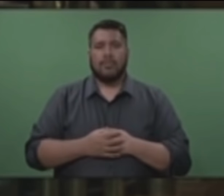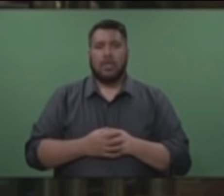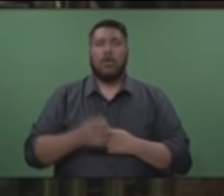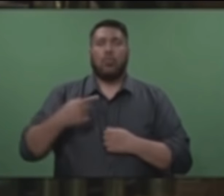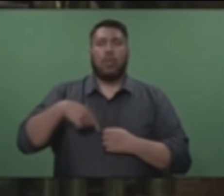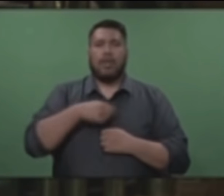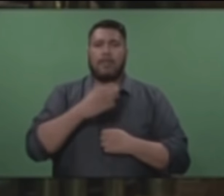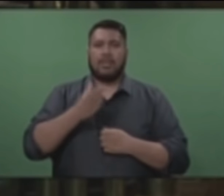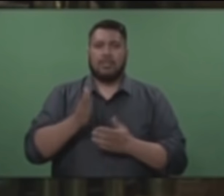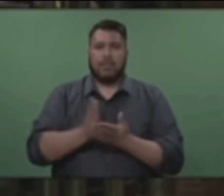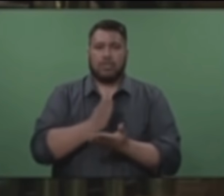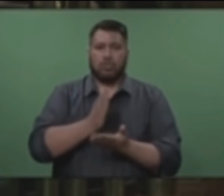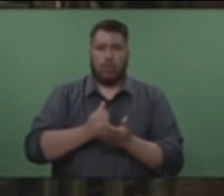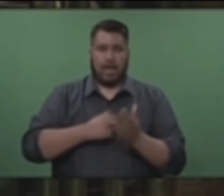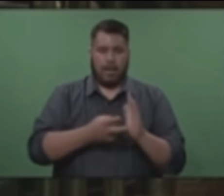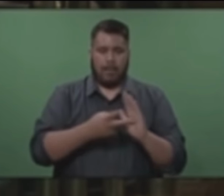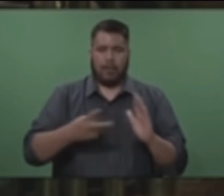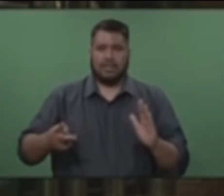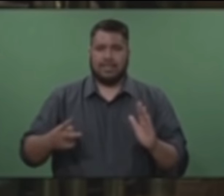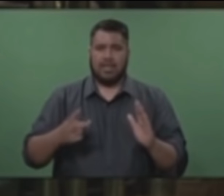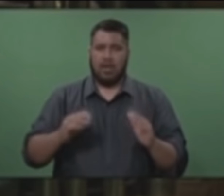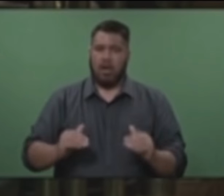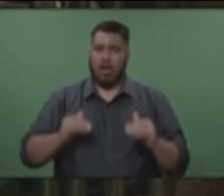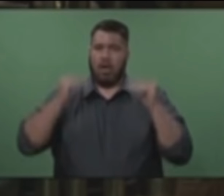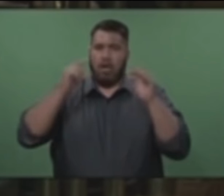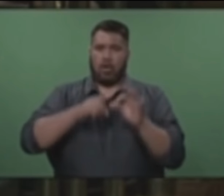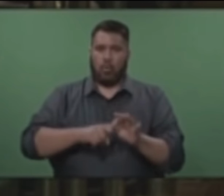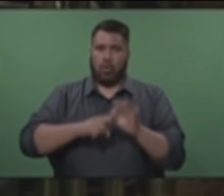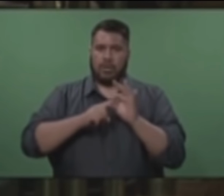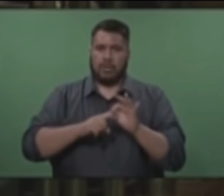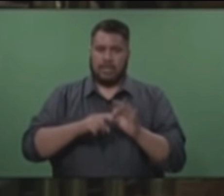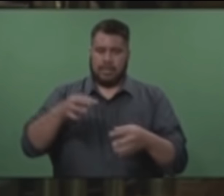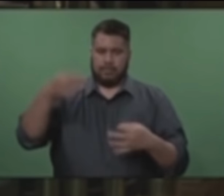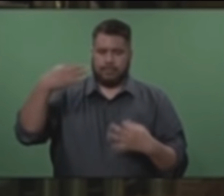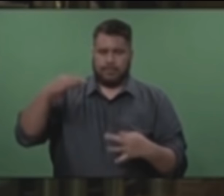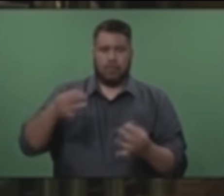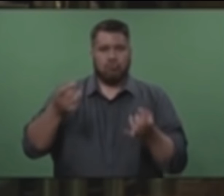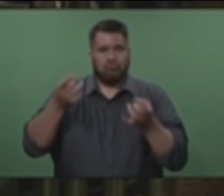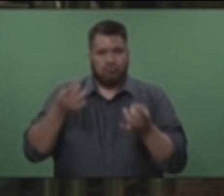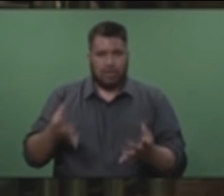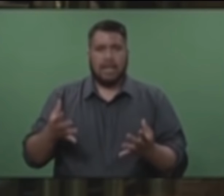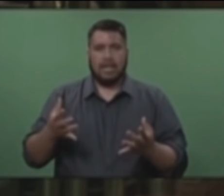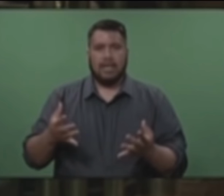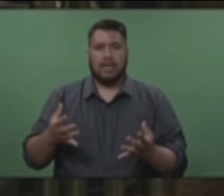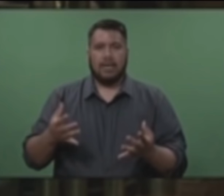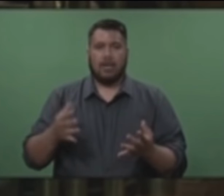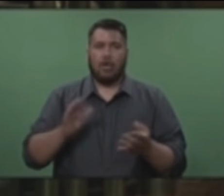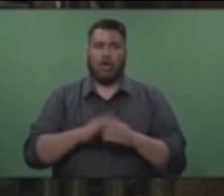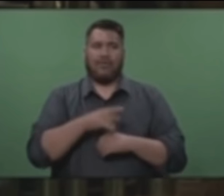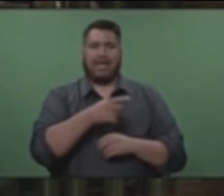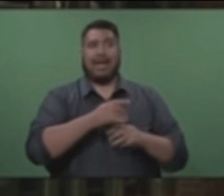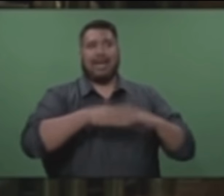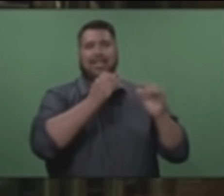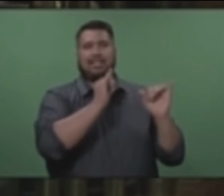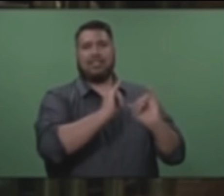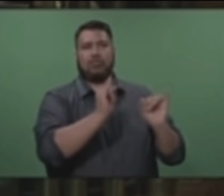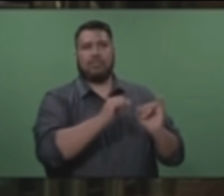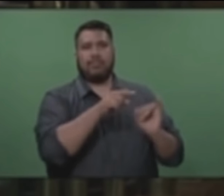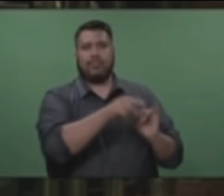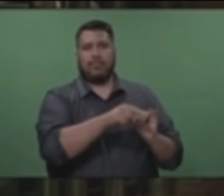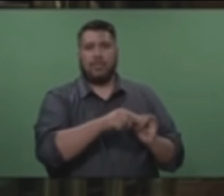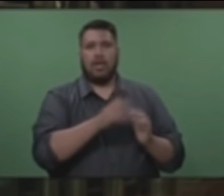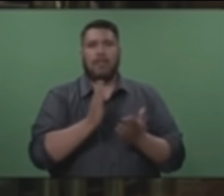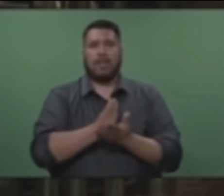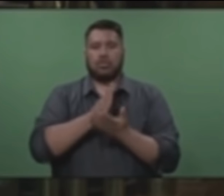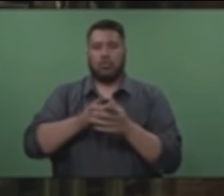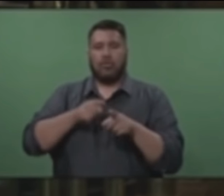right. It must be a high-quality response in keeping with the underlying values of our country. The best